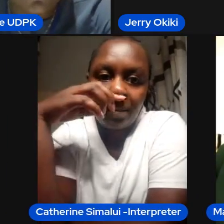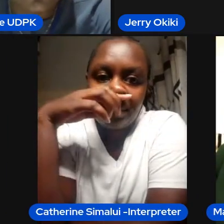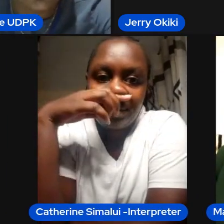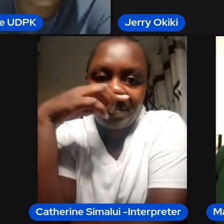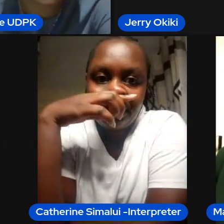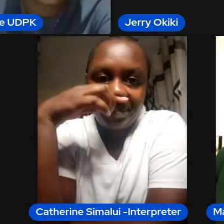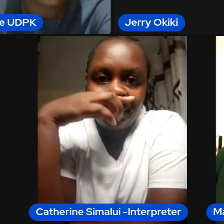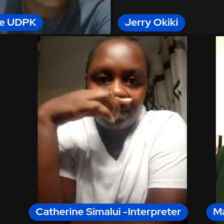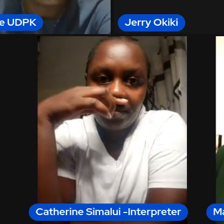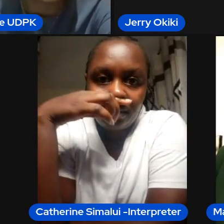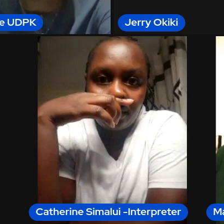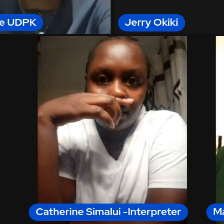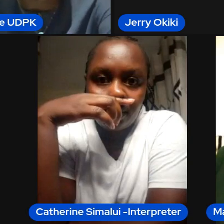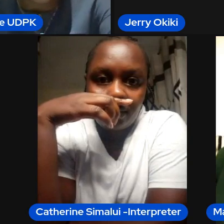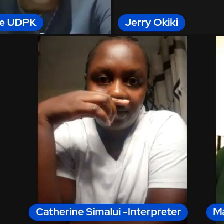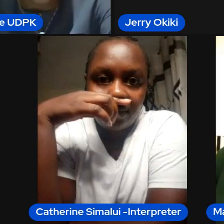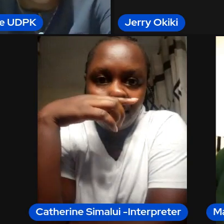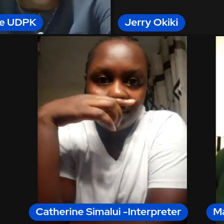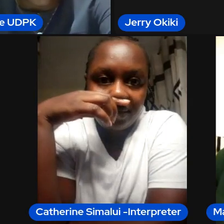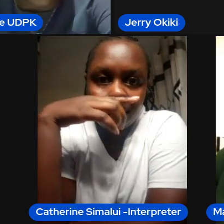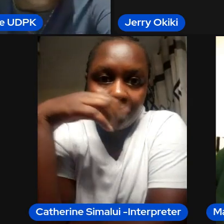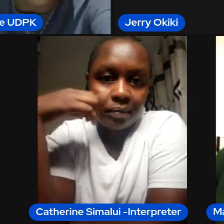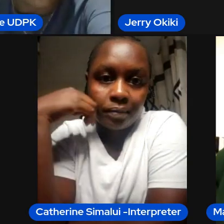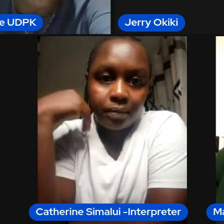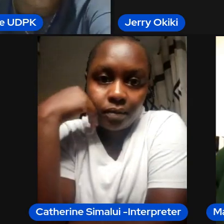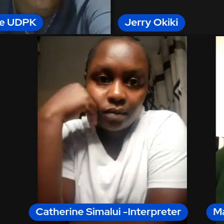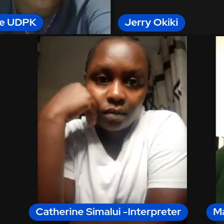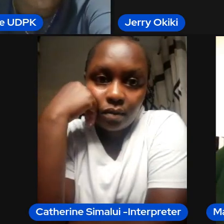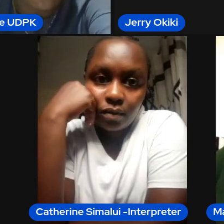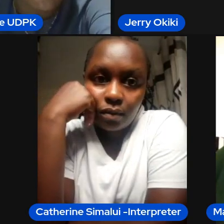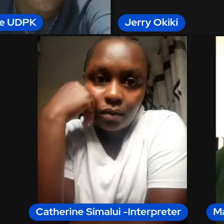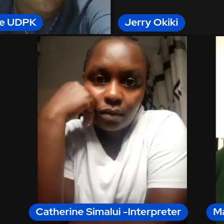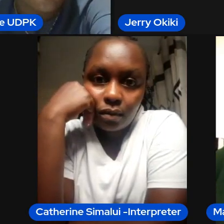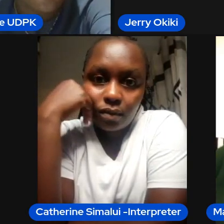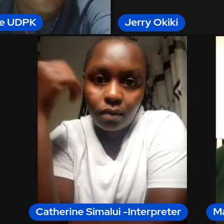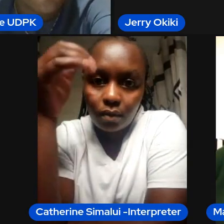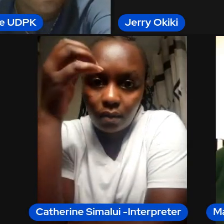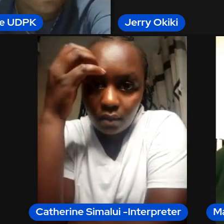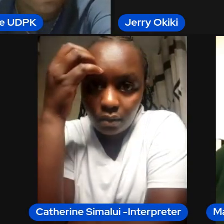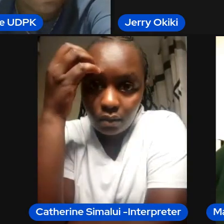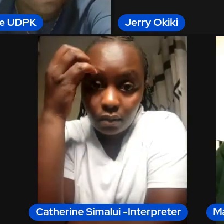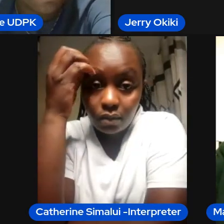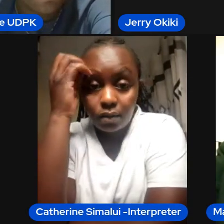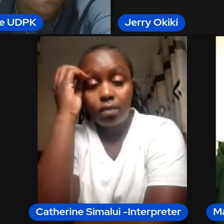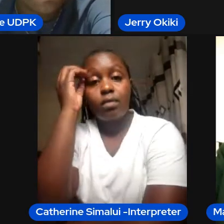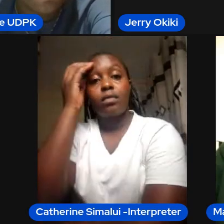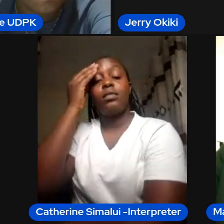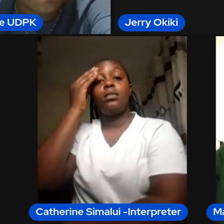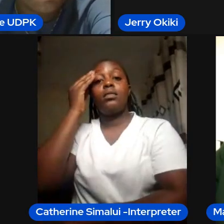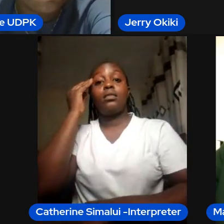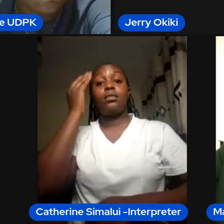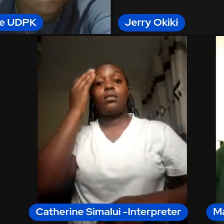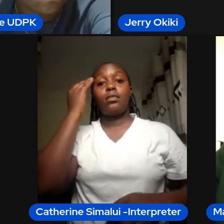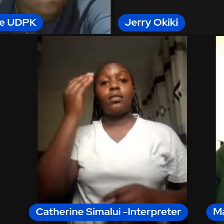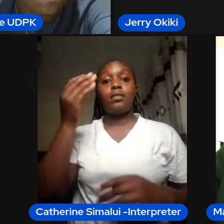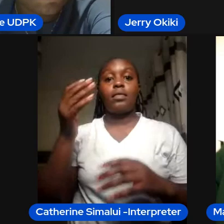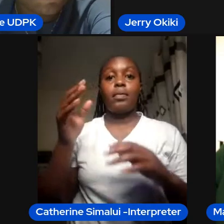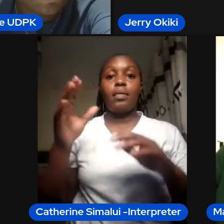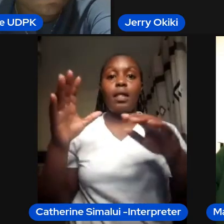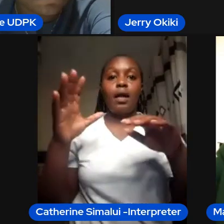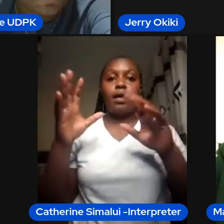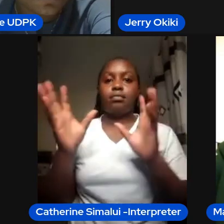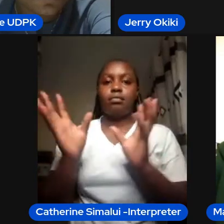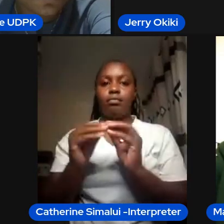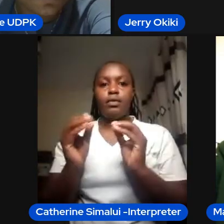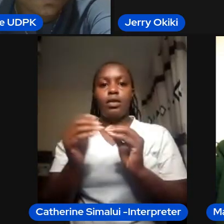trousers a bit bigger for this and this purpose. I made the jacket for so it doesn't have buttons, so that he can be able